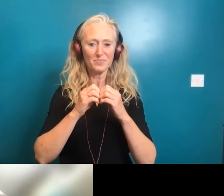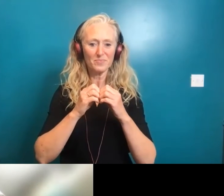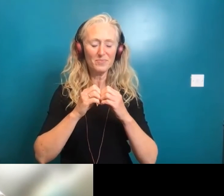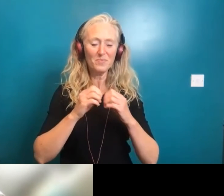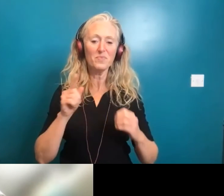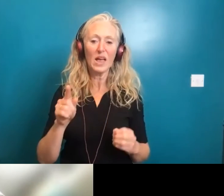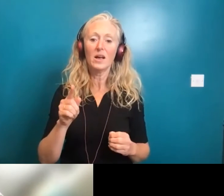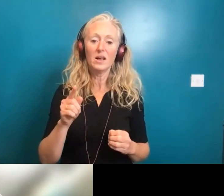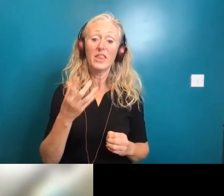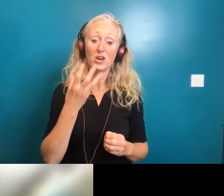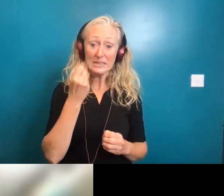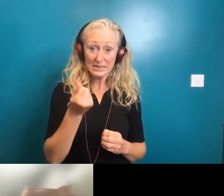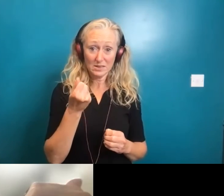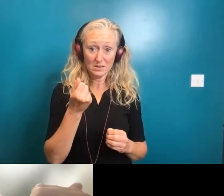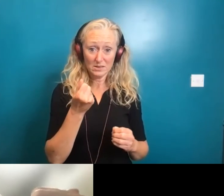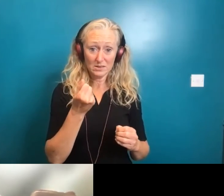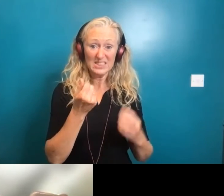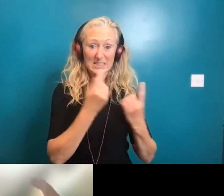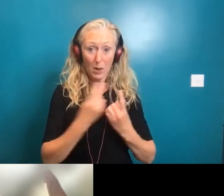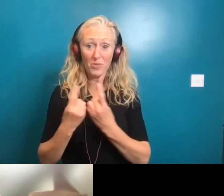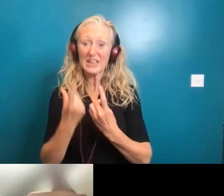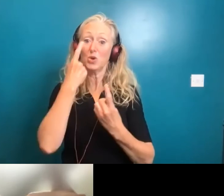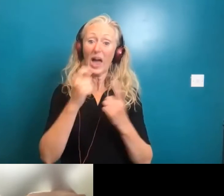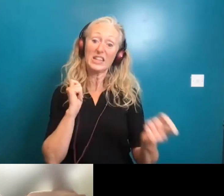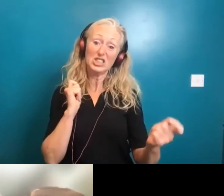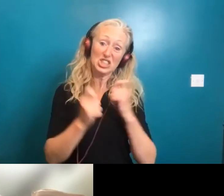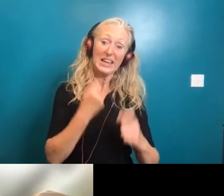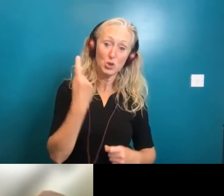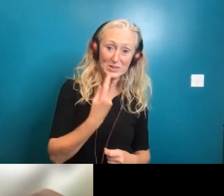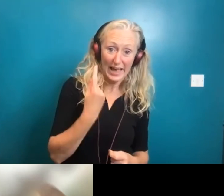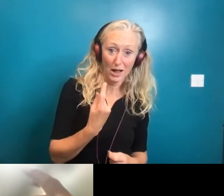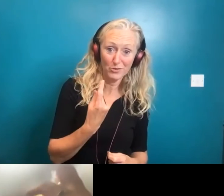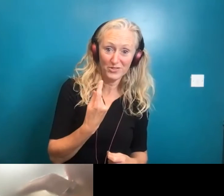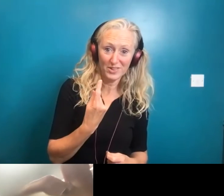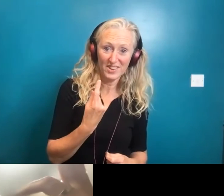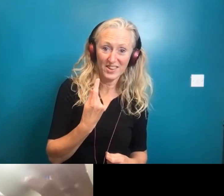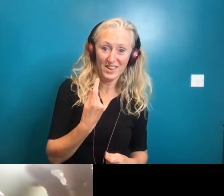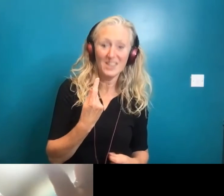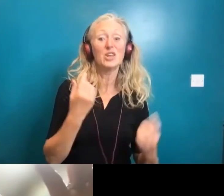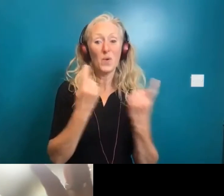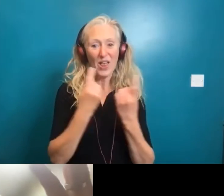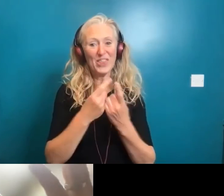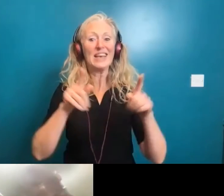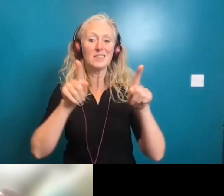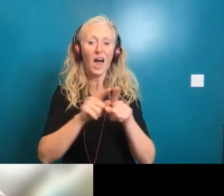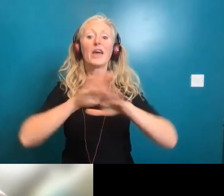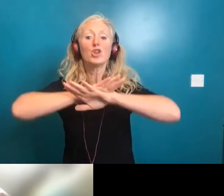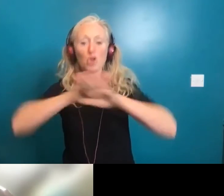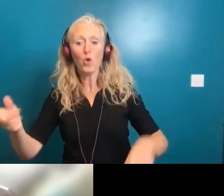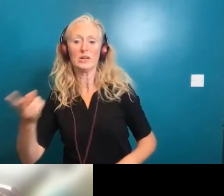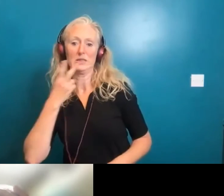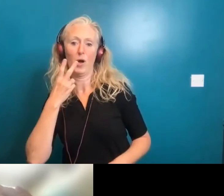go on the diet things, the not smoking, the probably wearing